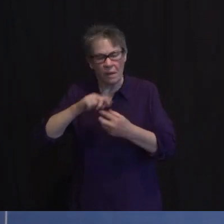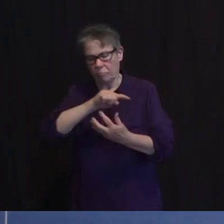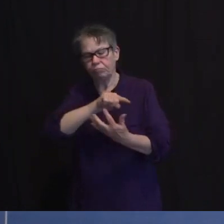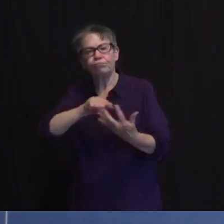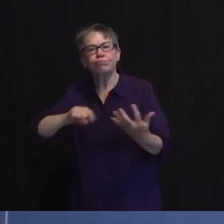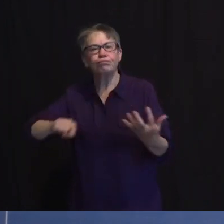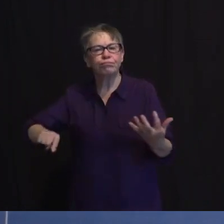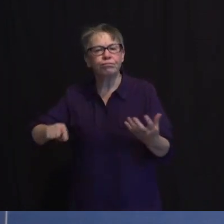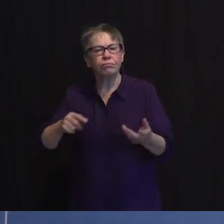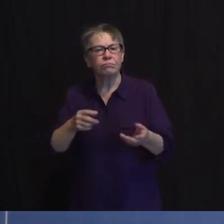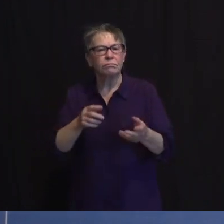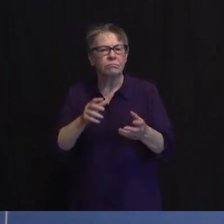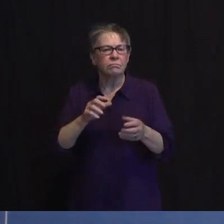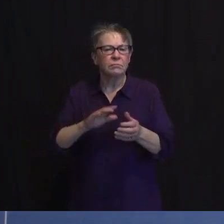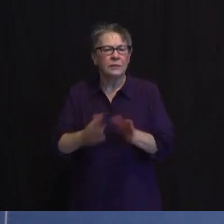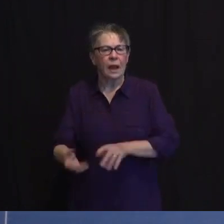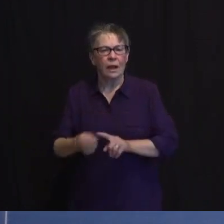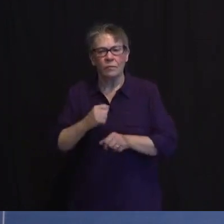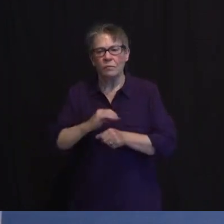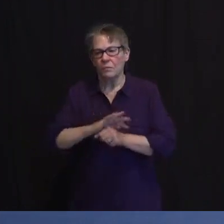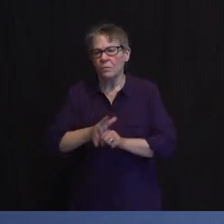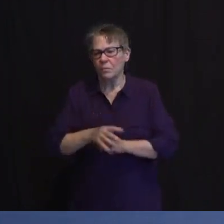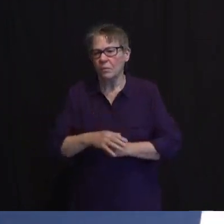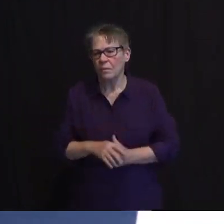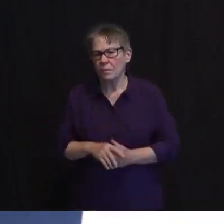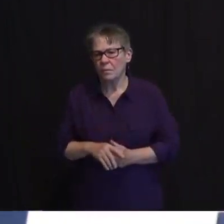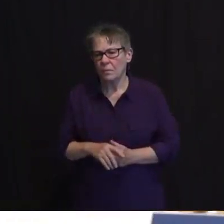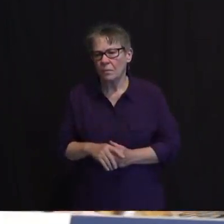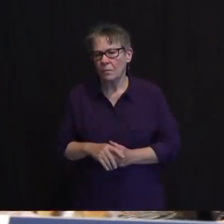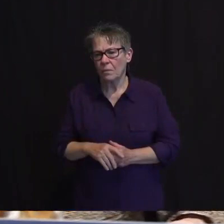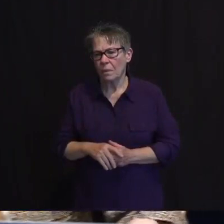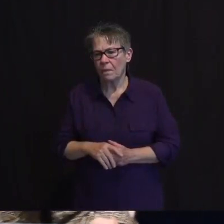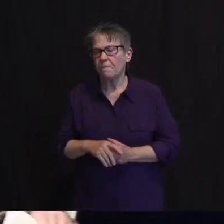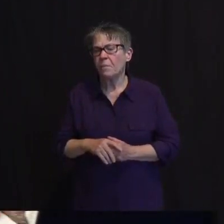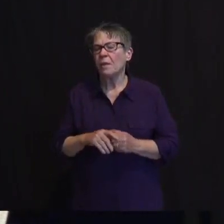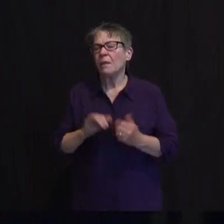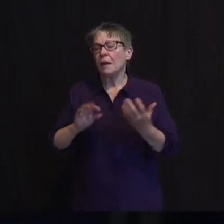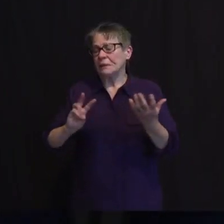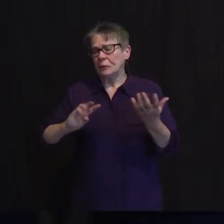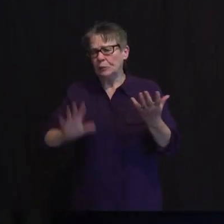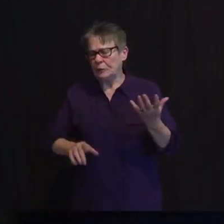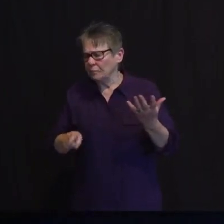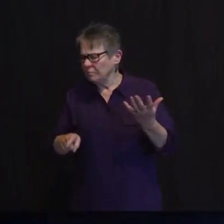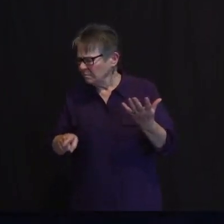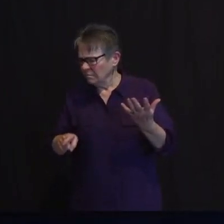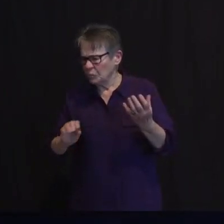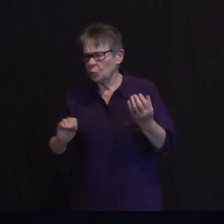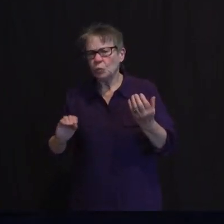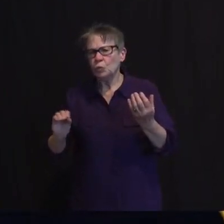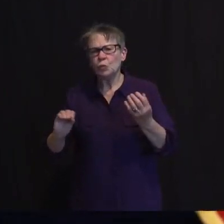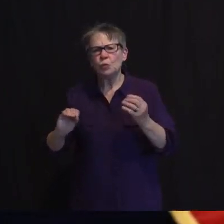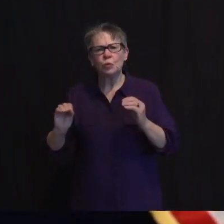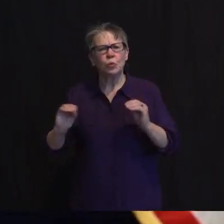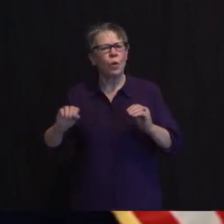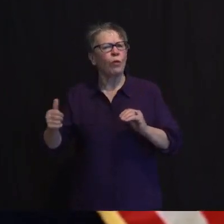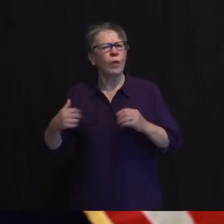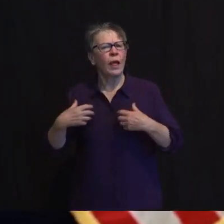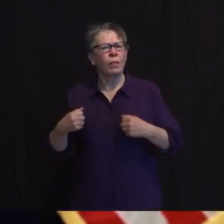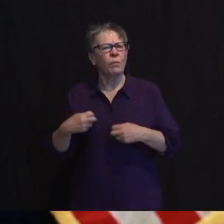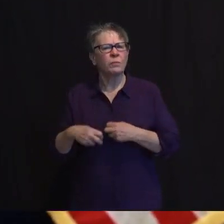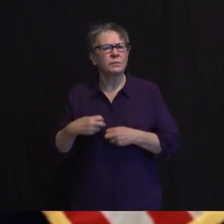documented underlying disease. Thank you for that. Again, on race, the number that jumps out for me continues to be the African